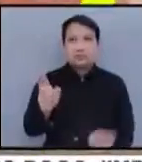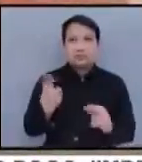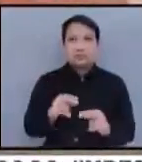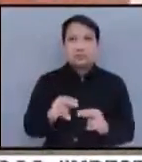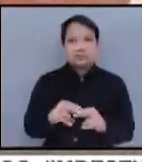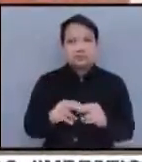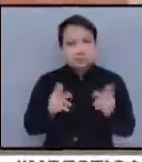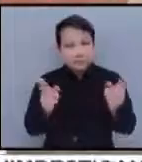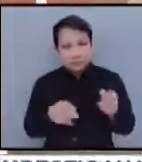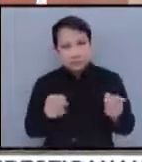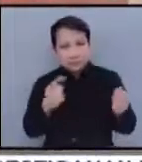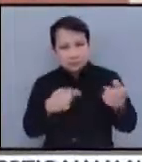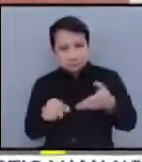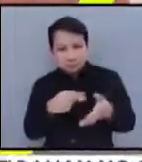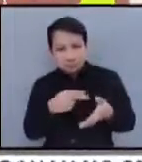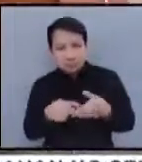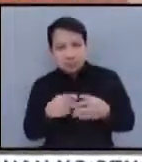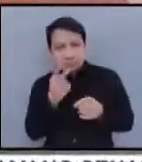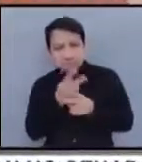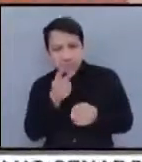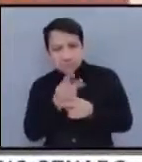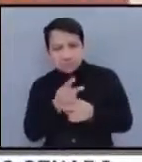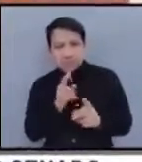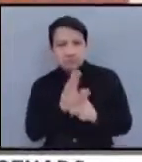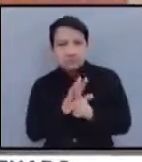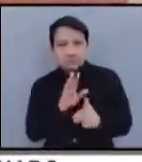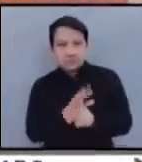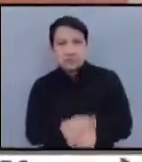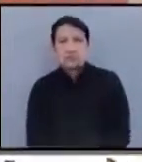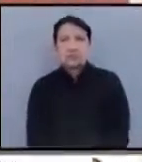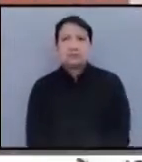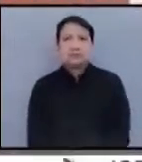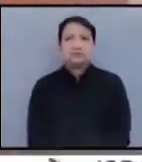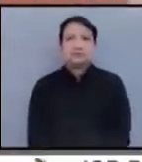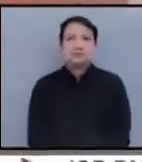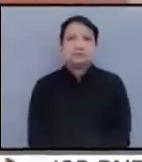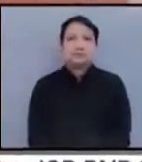namang inaabangan ng kanyang mga fans.